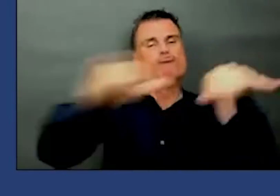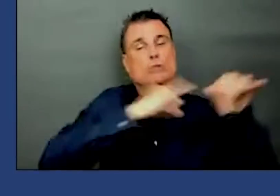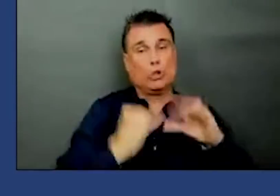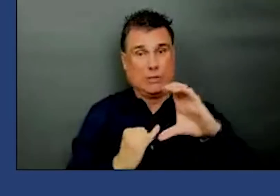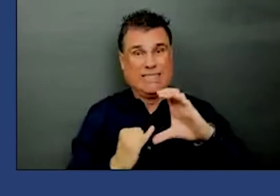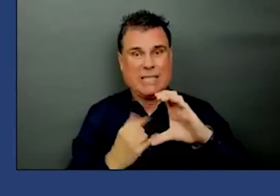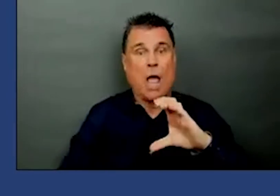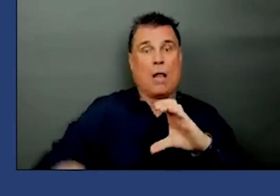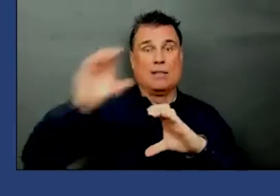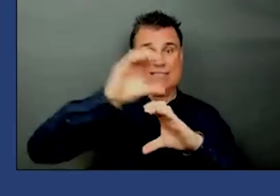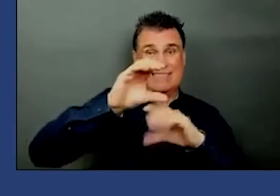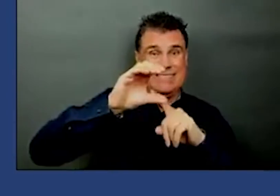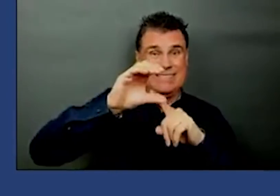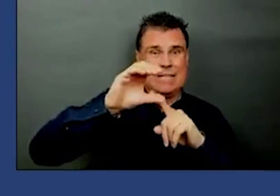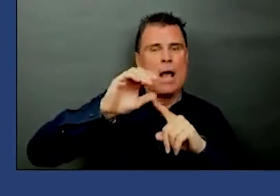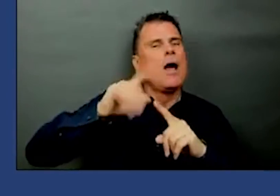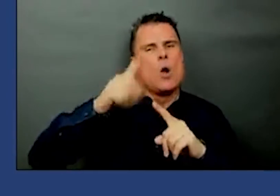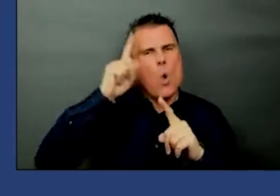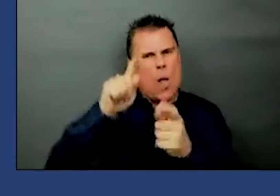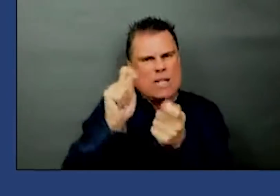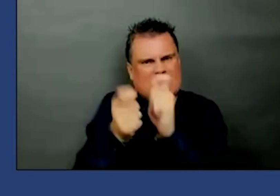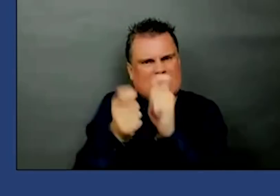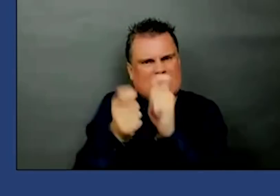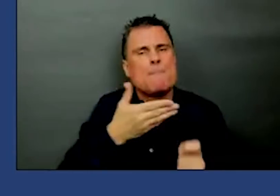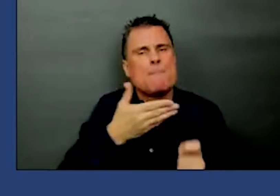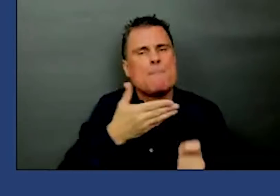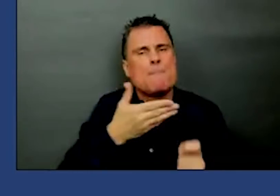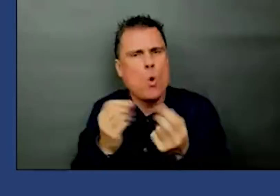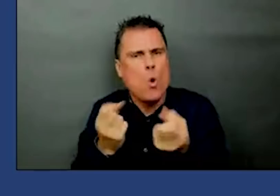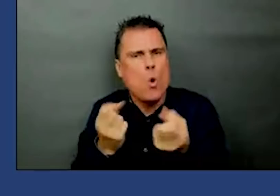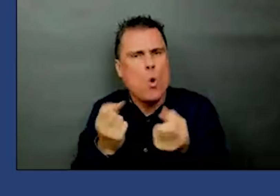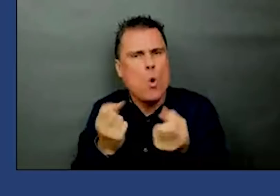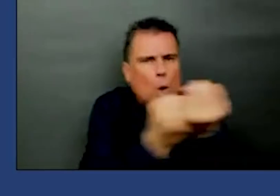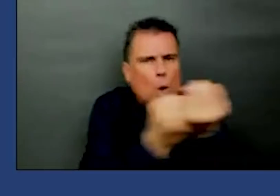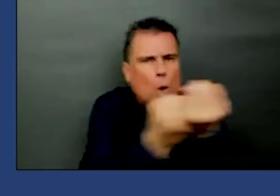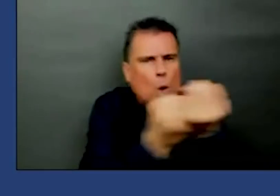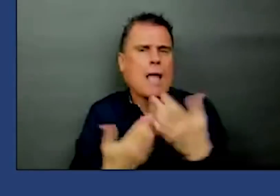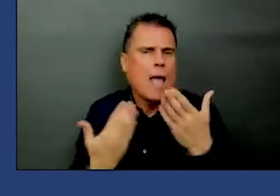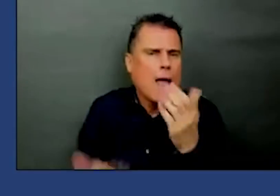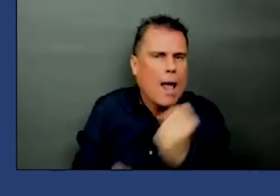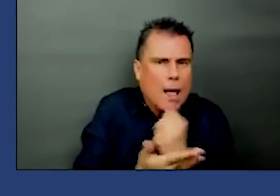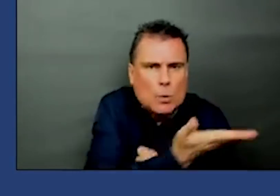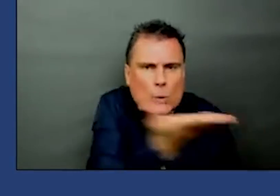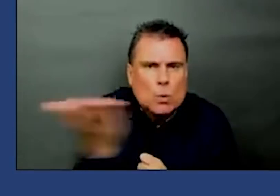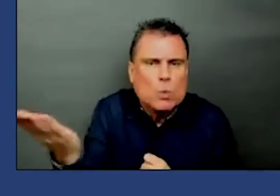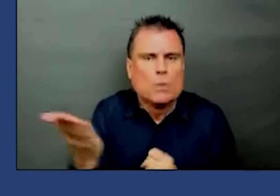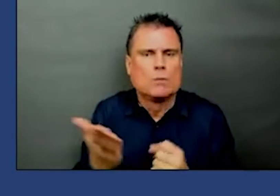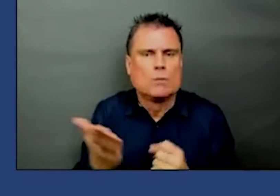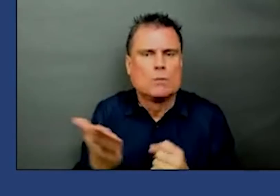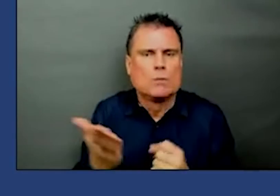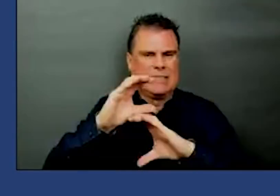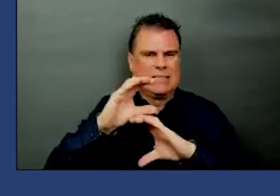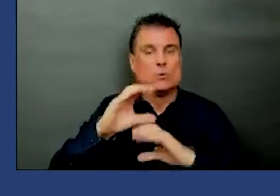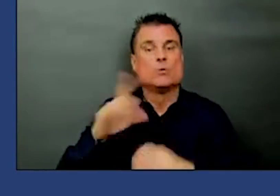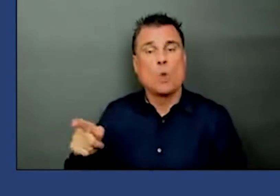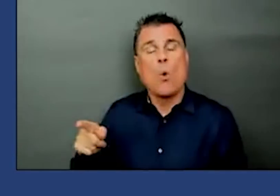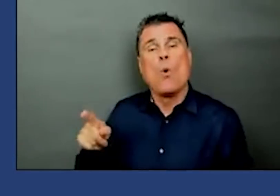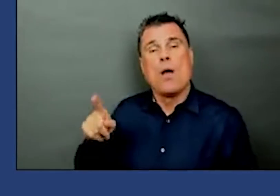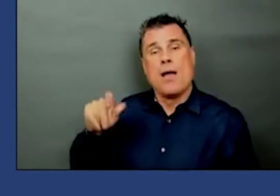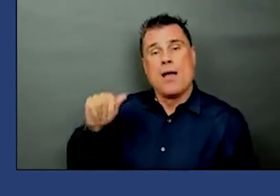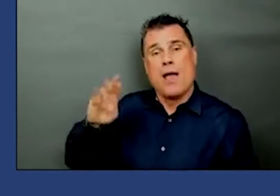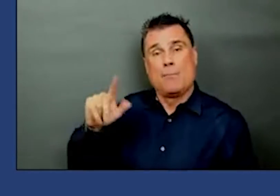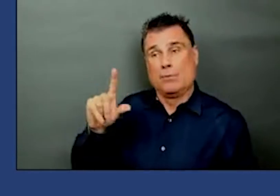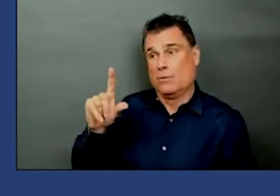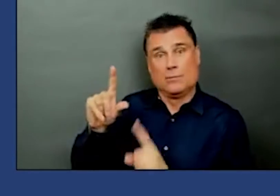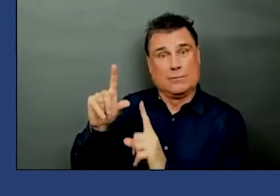COVID. The reforms that were put in place in April of 2019, the Civil Resolution Tribunal and the minor